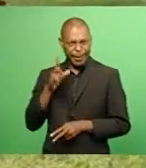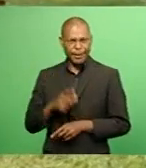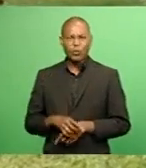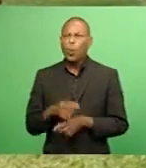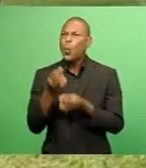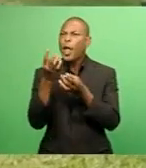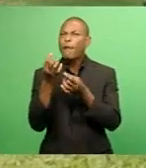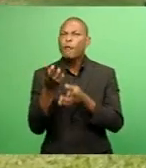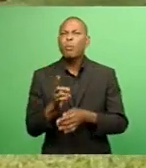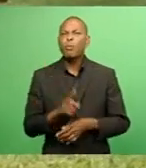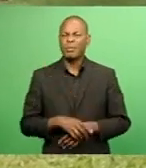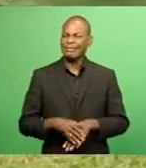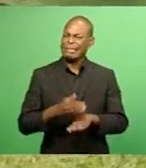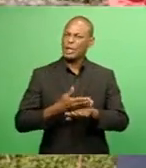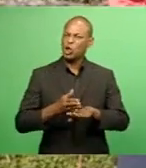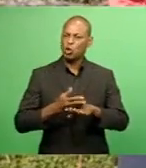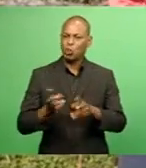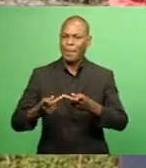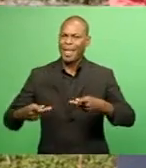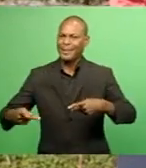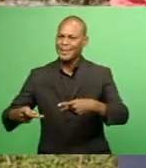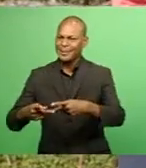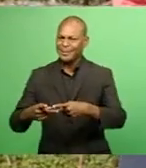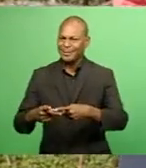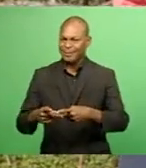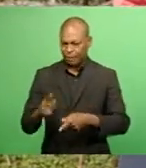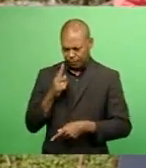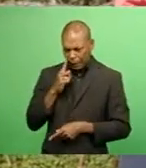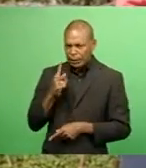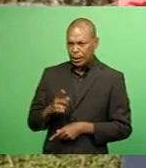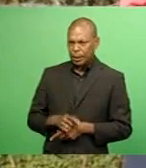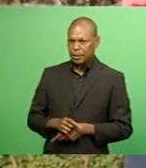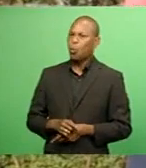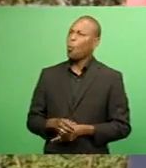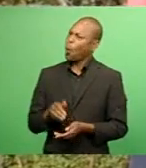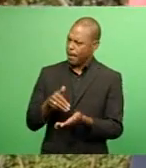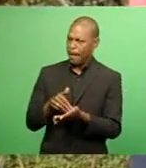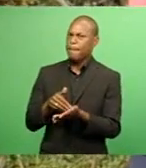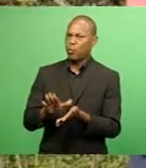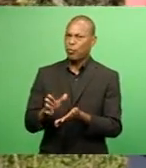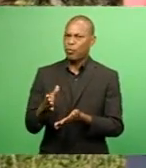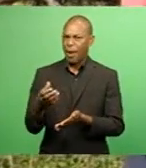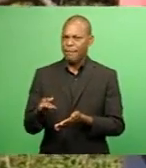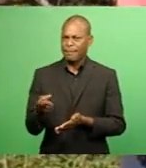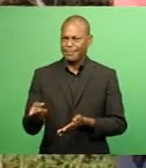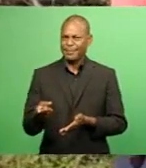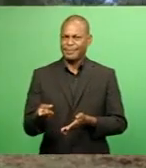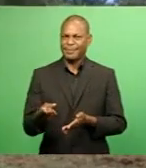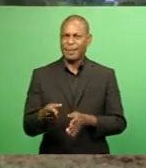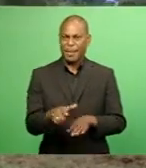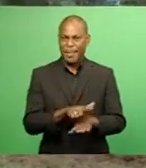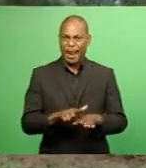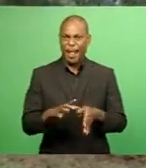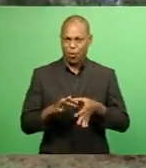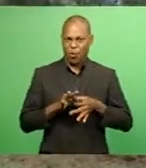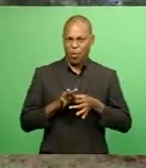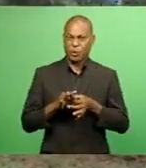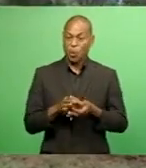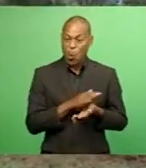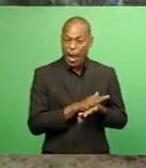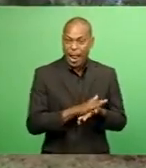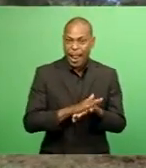new village site has been identified, and with approval given by the landowners, clearing of the land has started.